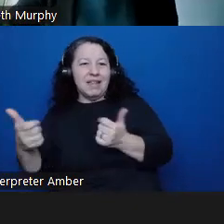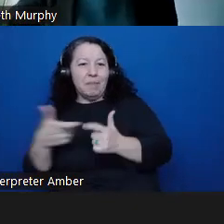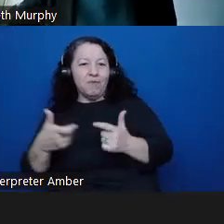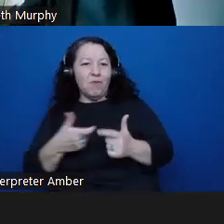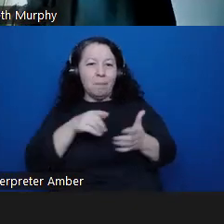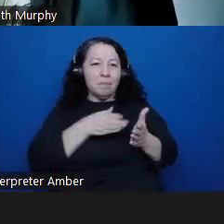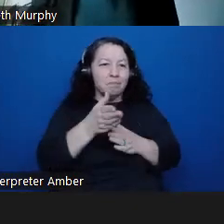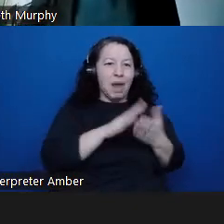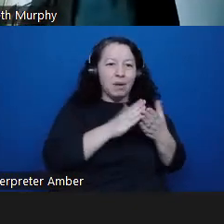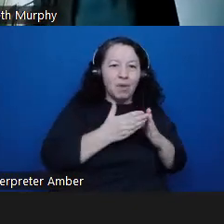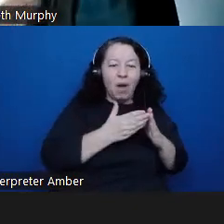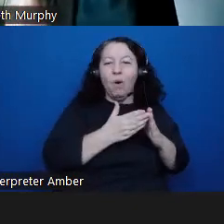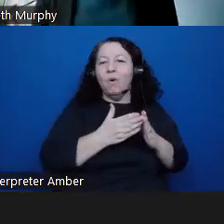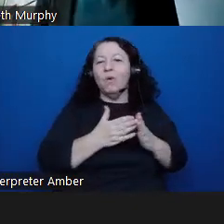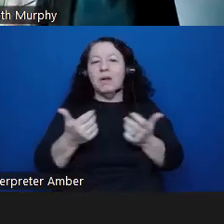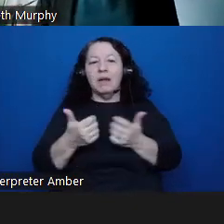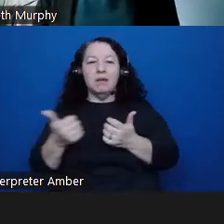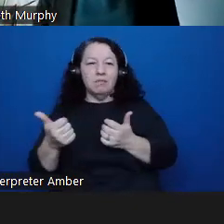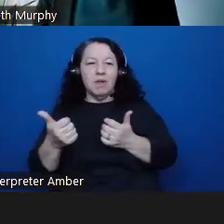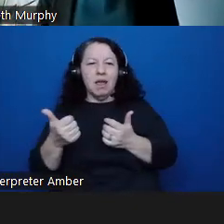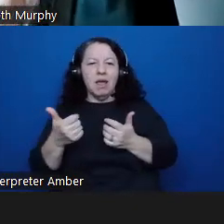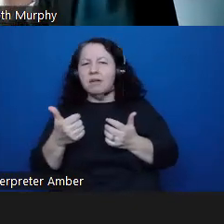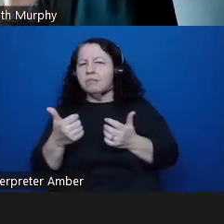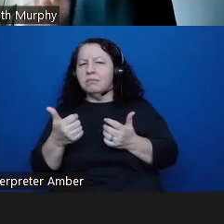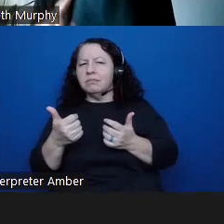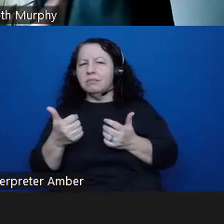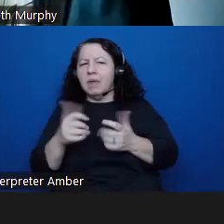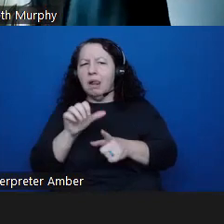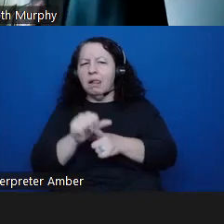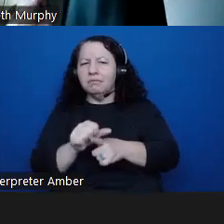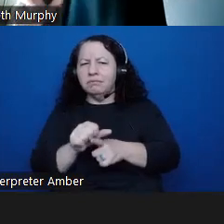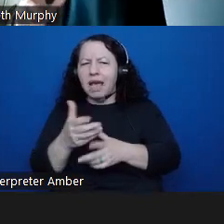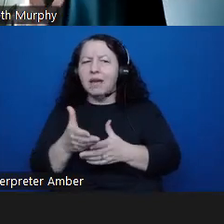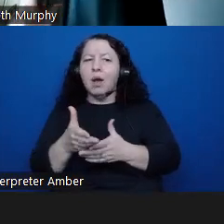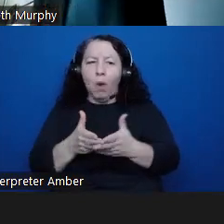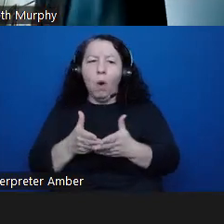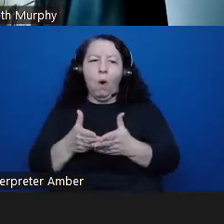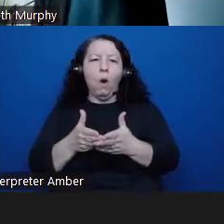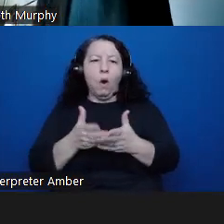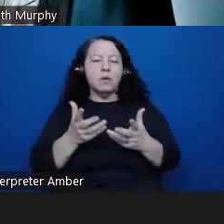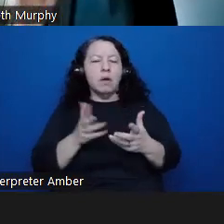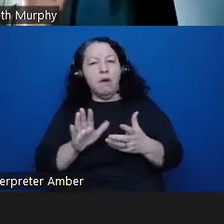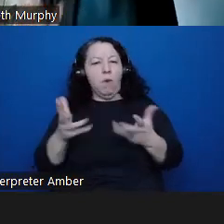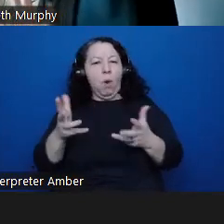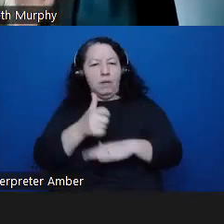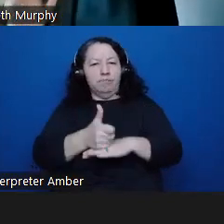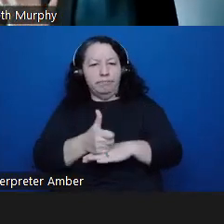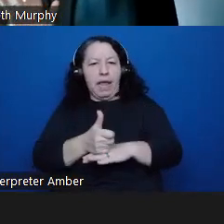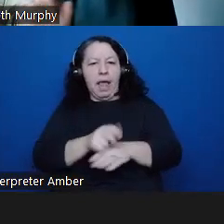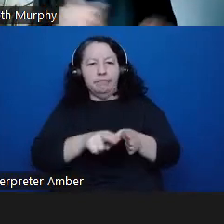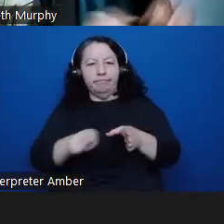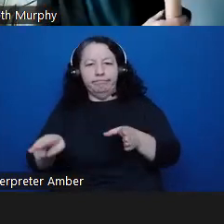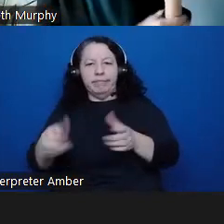existing necropoli. However, at Kfar Nahaf in Galilee, the situation is slightly different. Here,